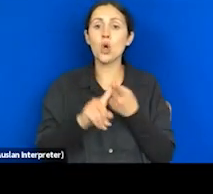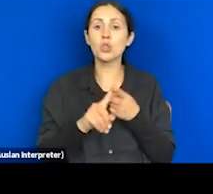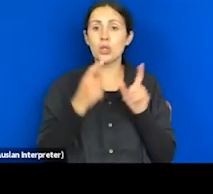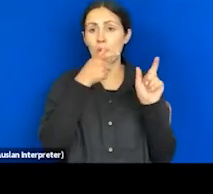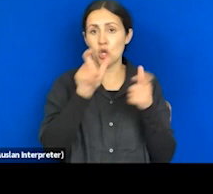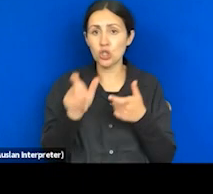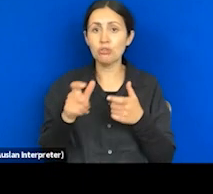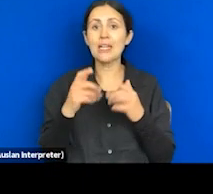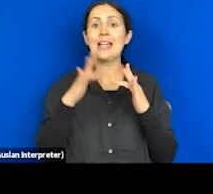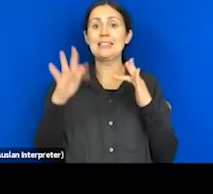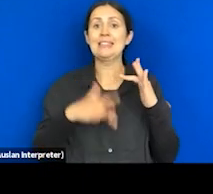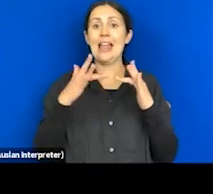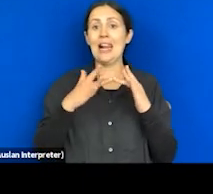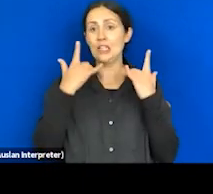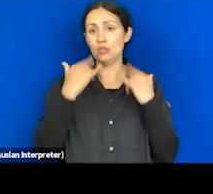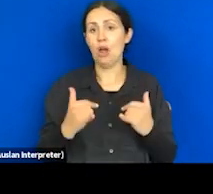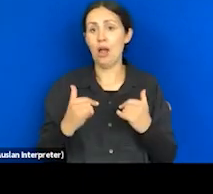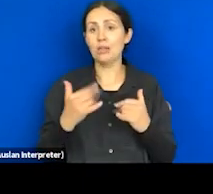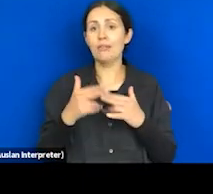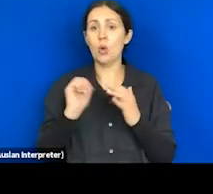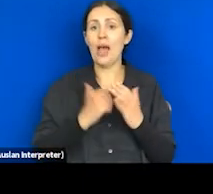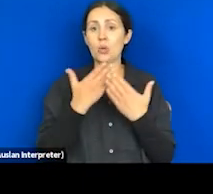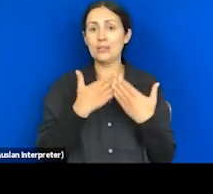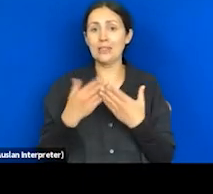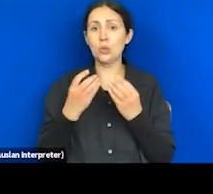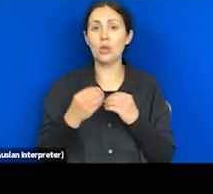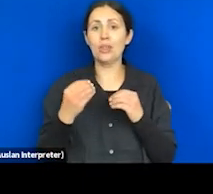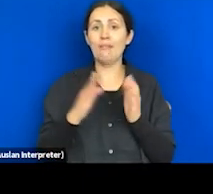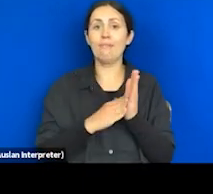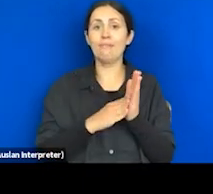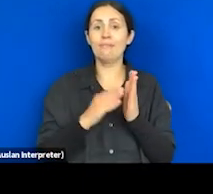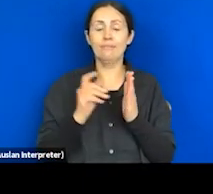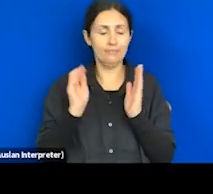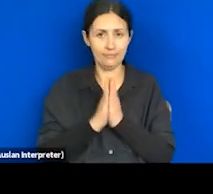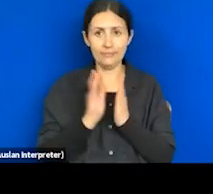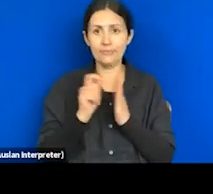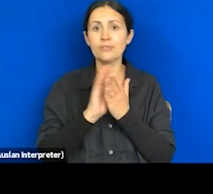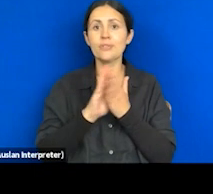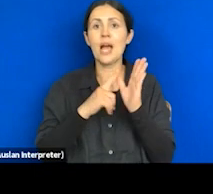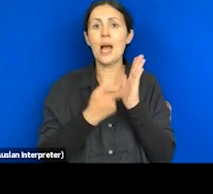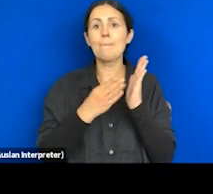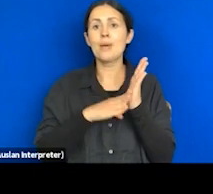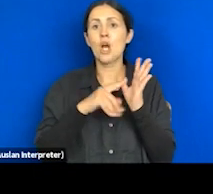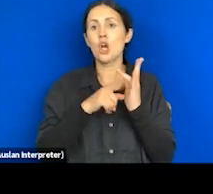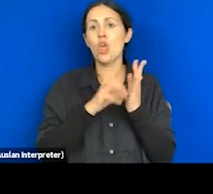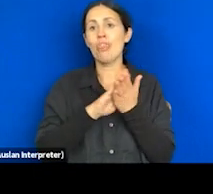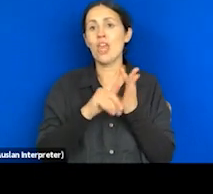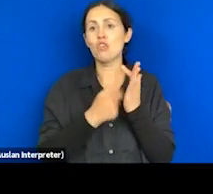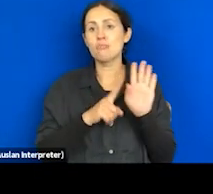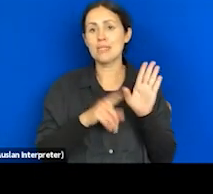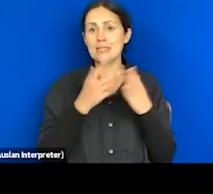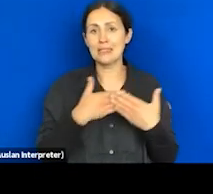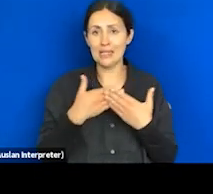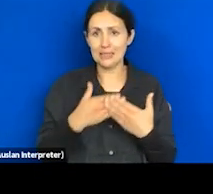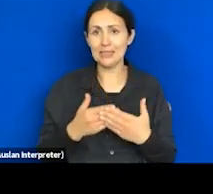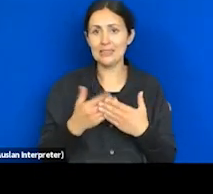for that for our studies, with perhaps further investigation on what the implications would be for quality and validity.